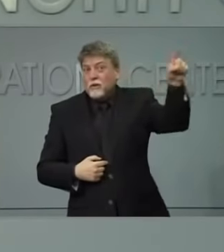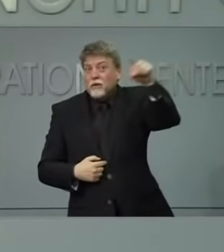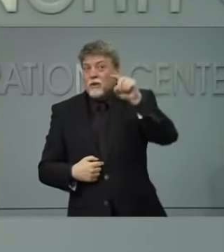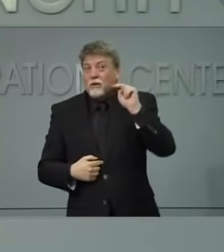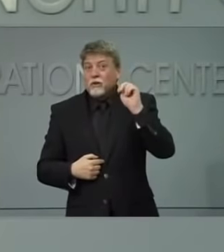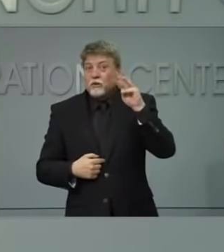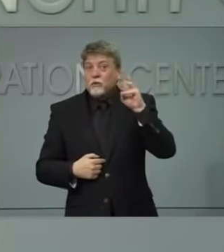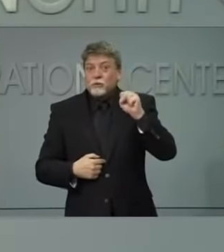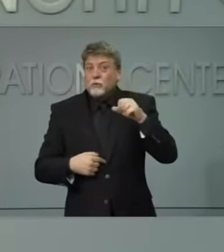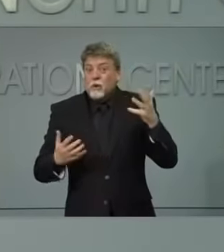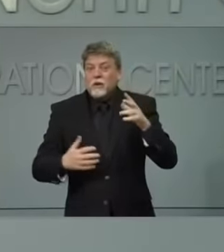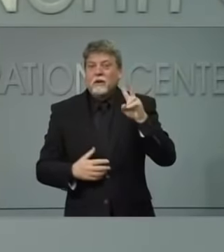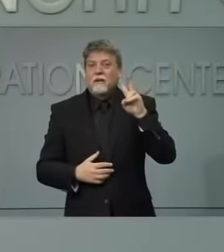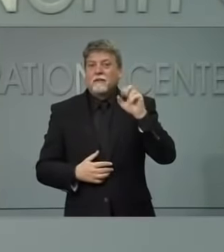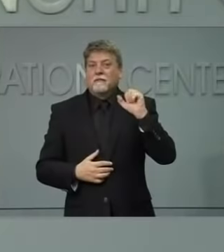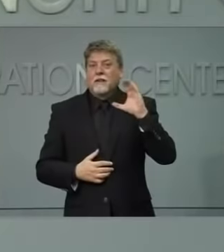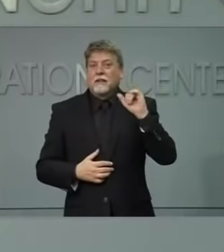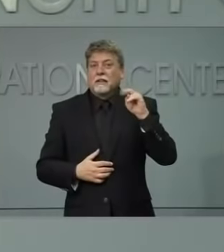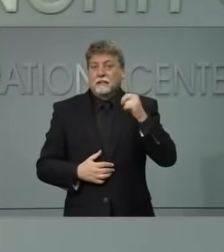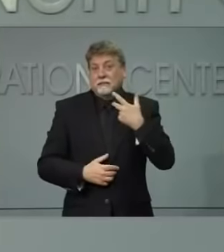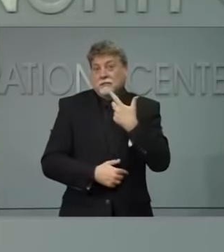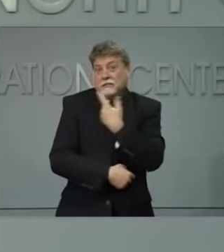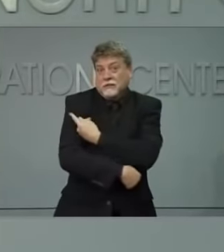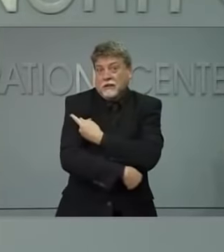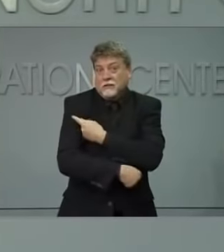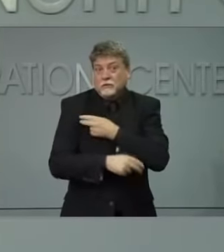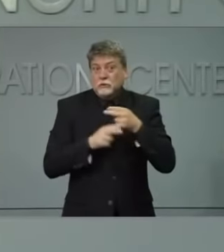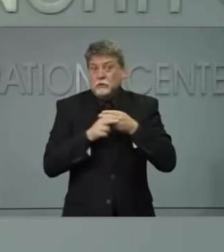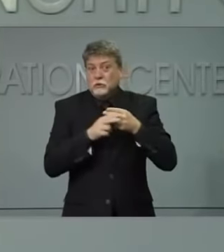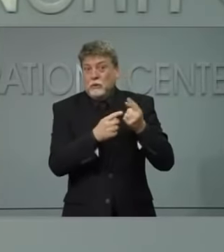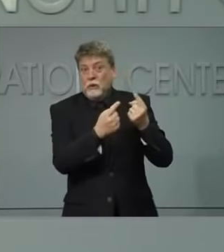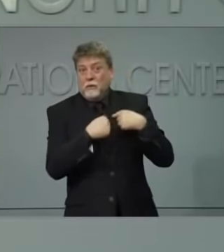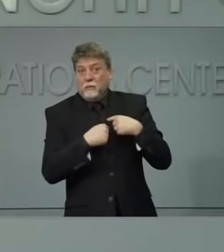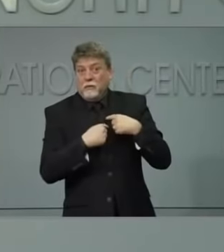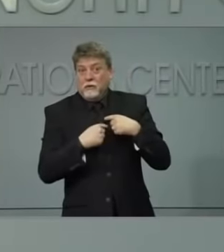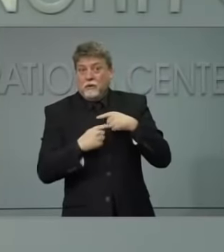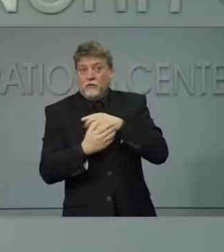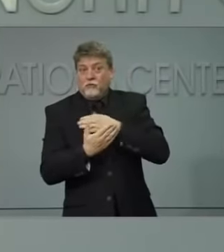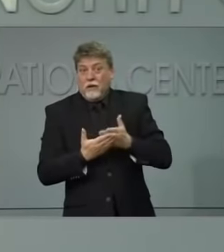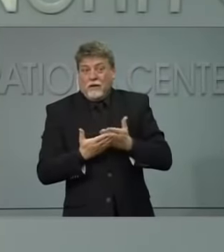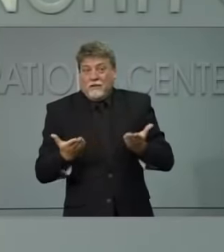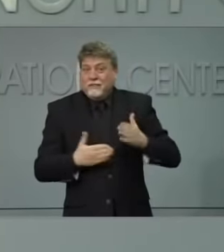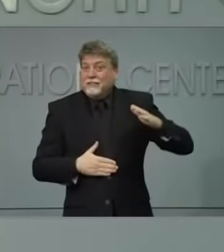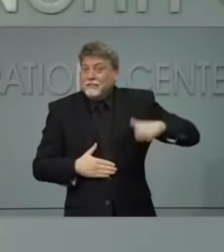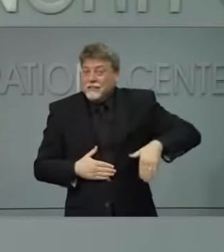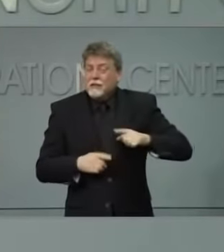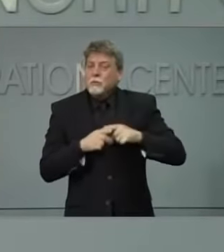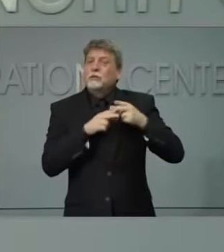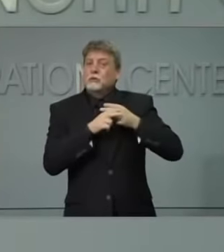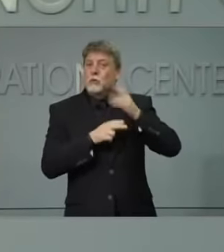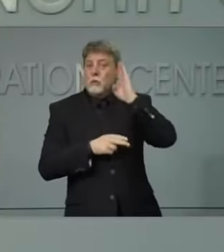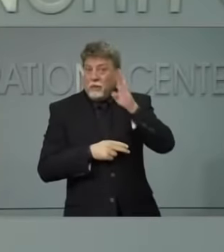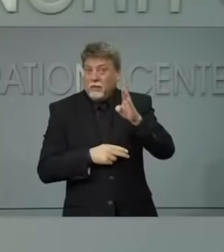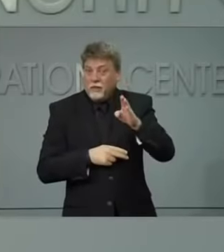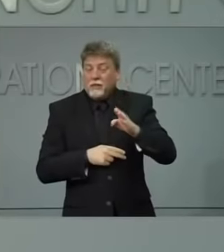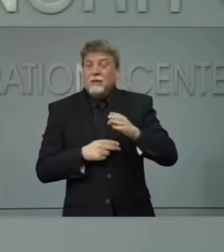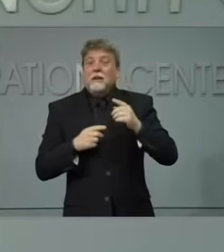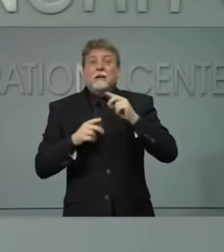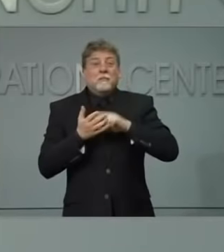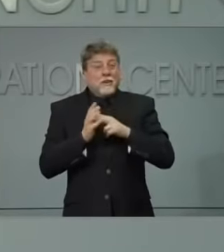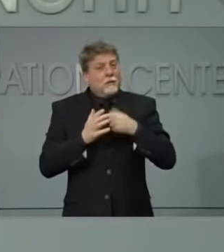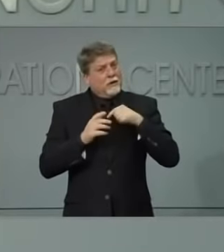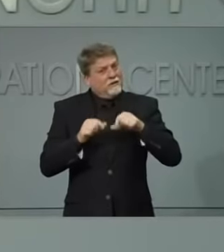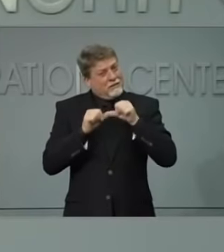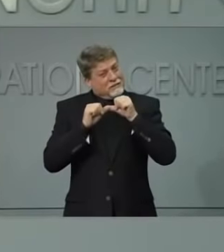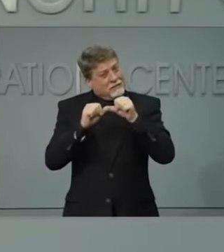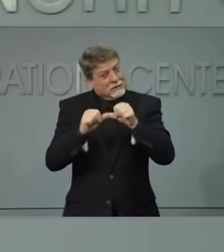all hope, but vaccines aren't here yet. We have to act now to save lives, safeguard